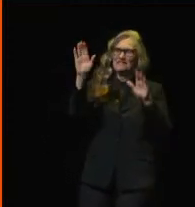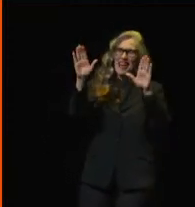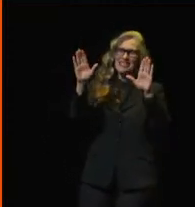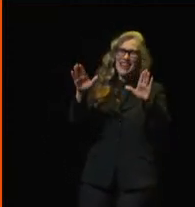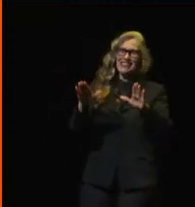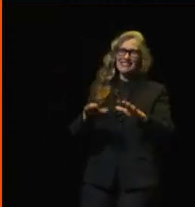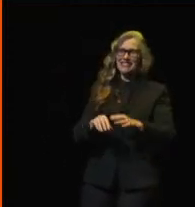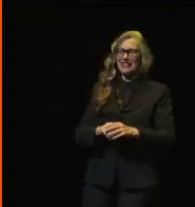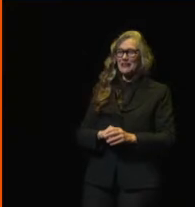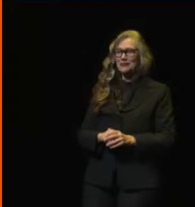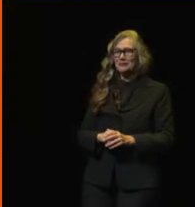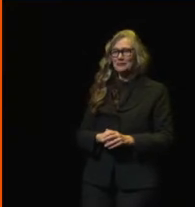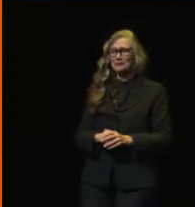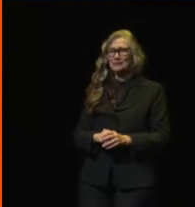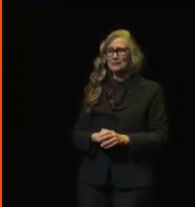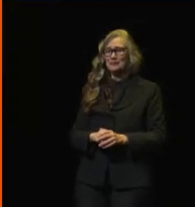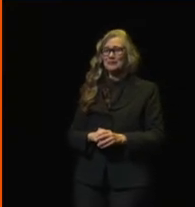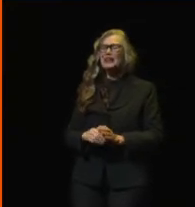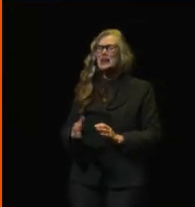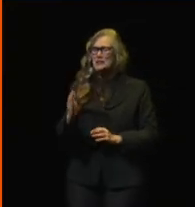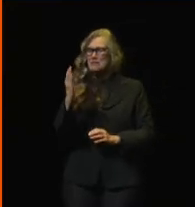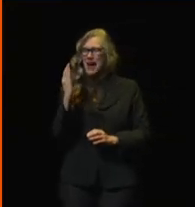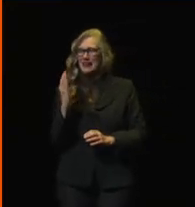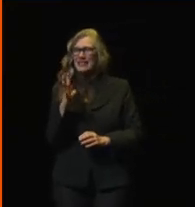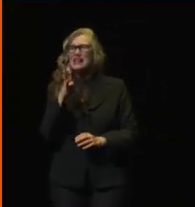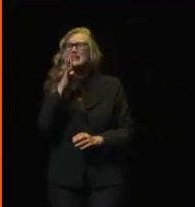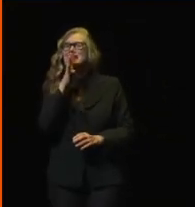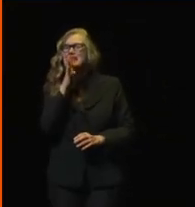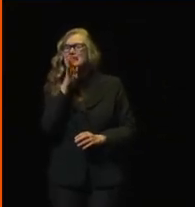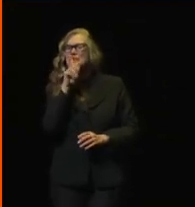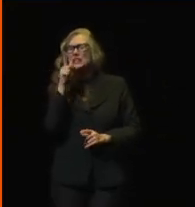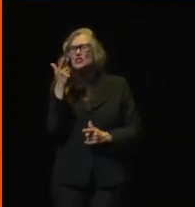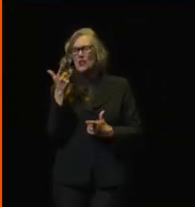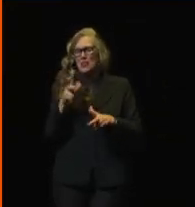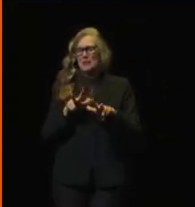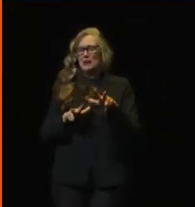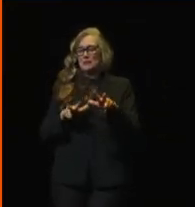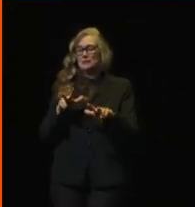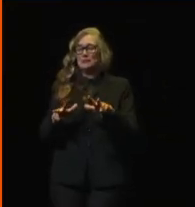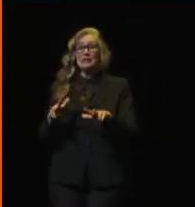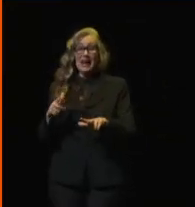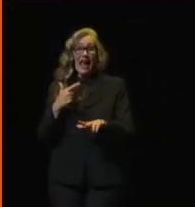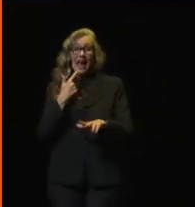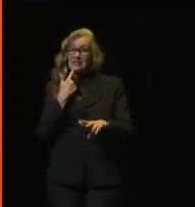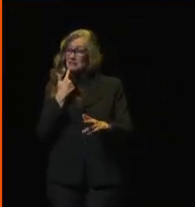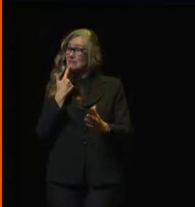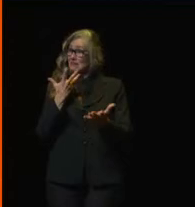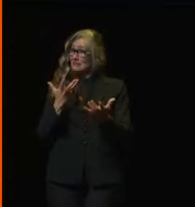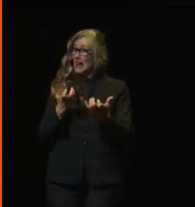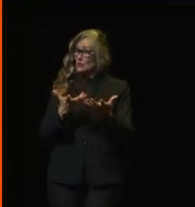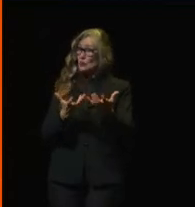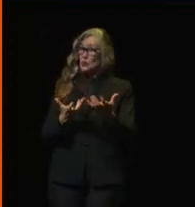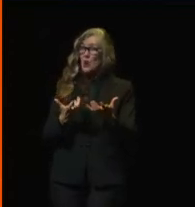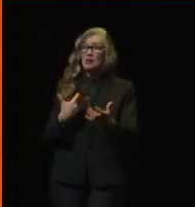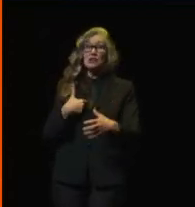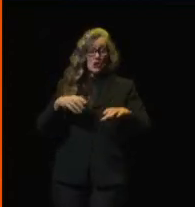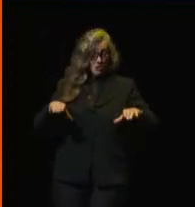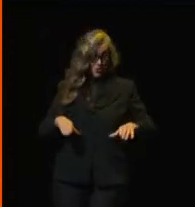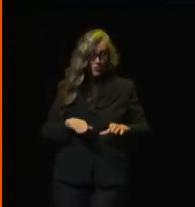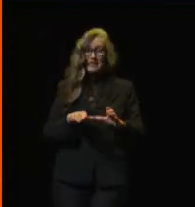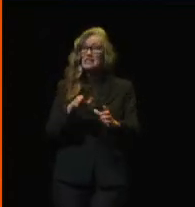his speech was labored at that point, but he meant it, and we did as we were told. And it